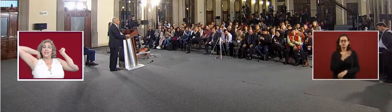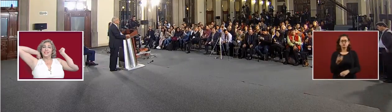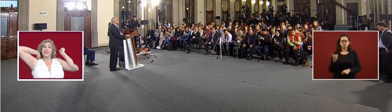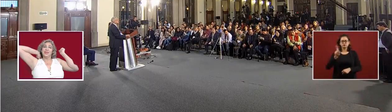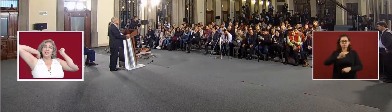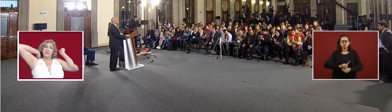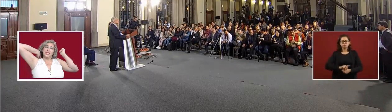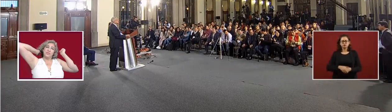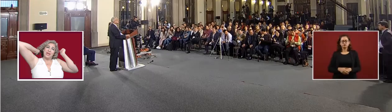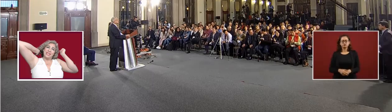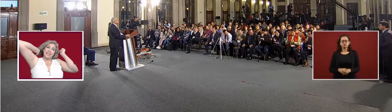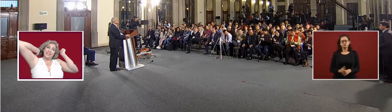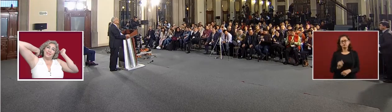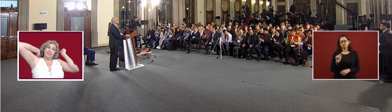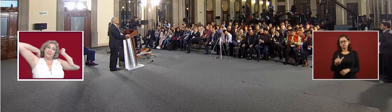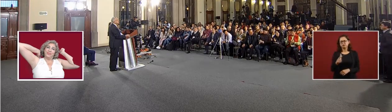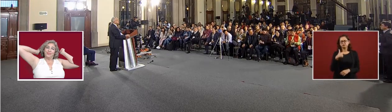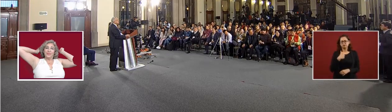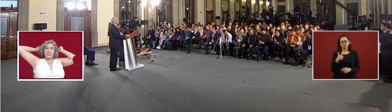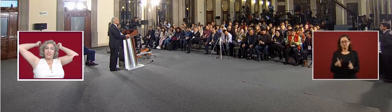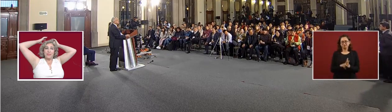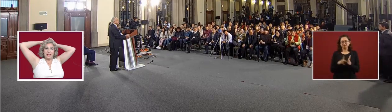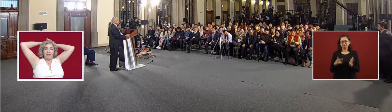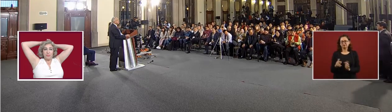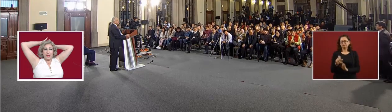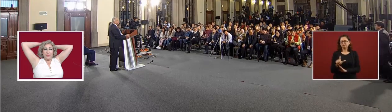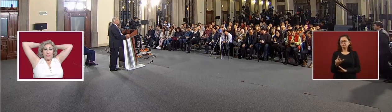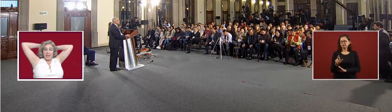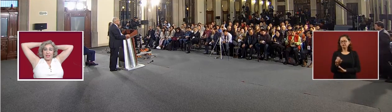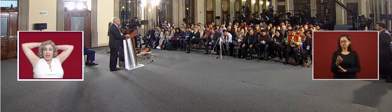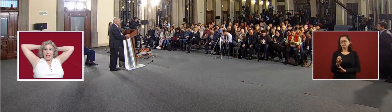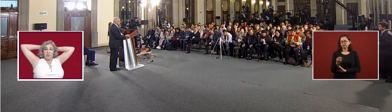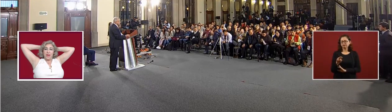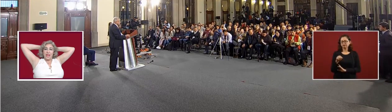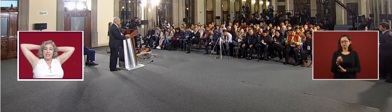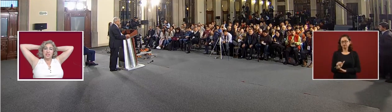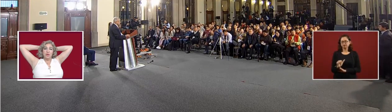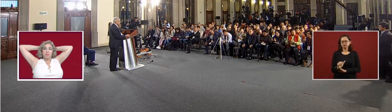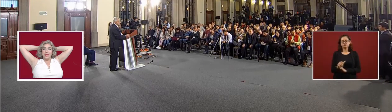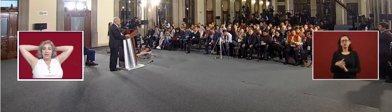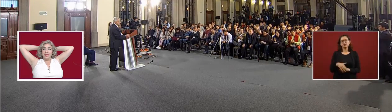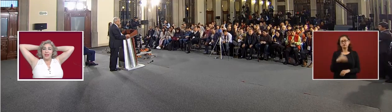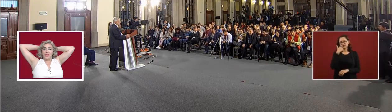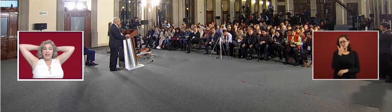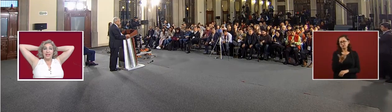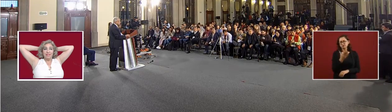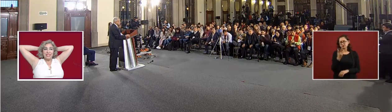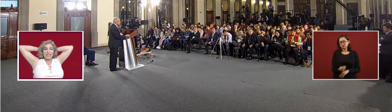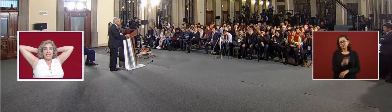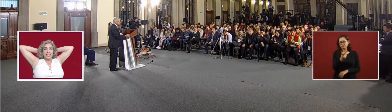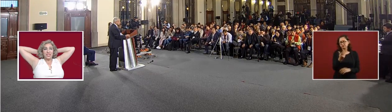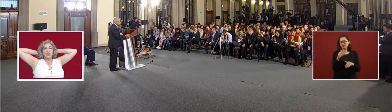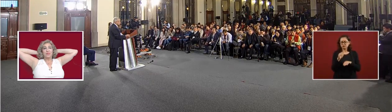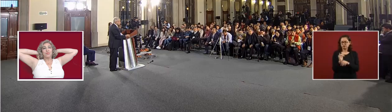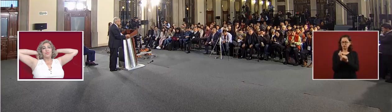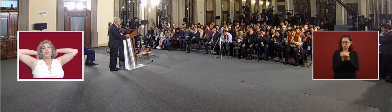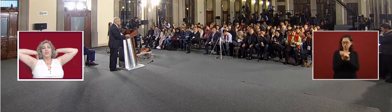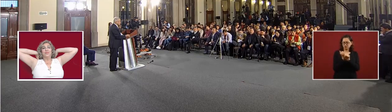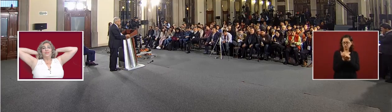so hello Mr. President from Reforma I want to ask you about an investigation